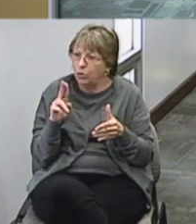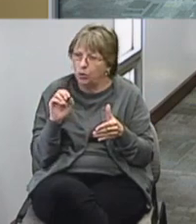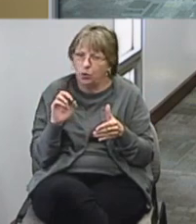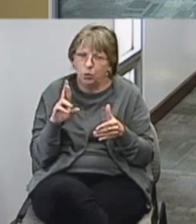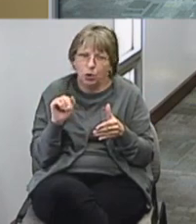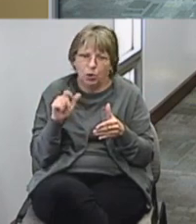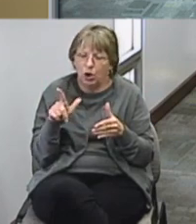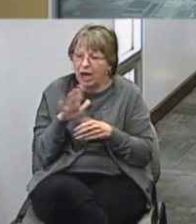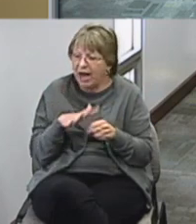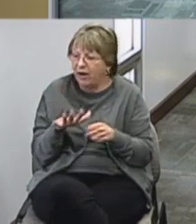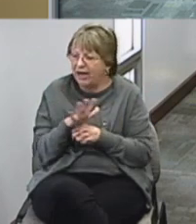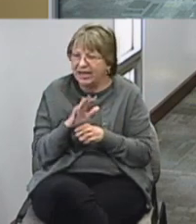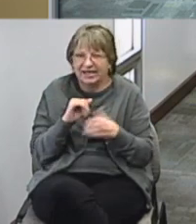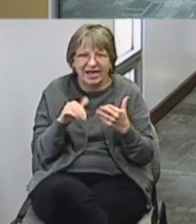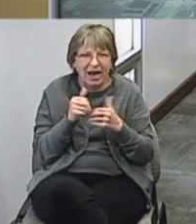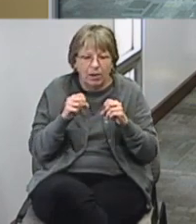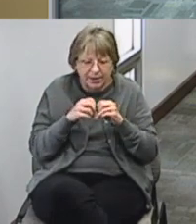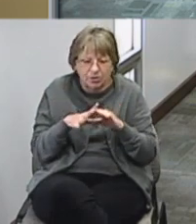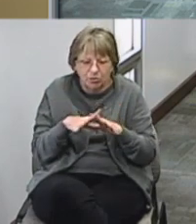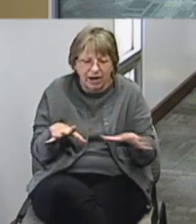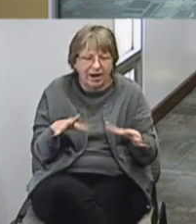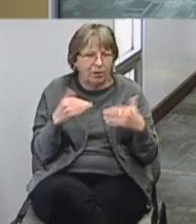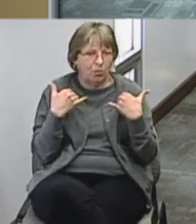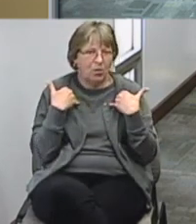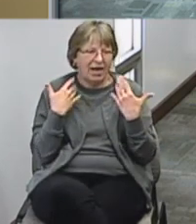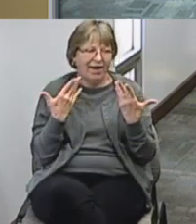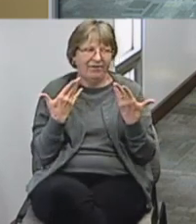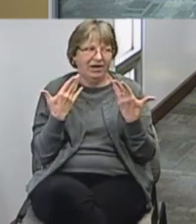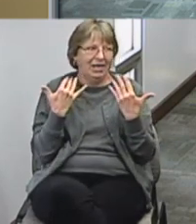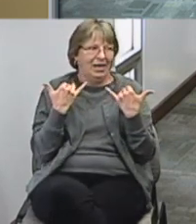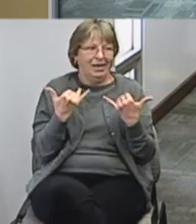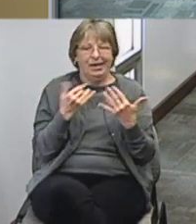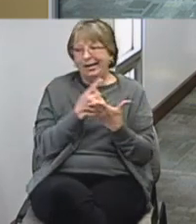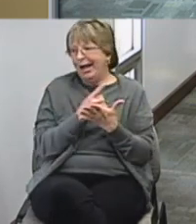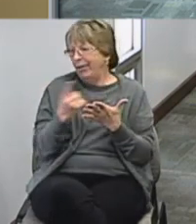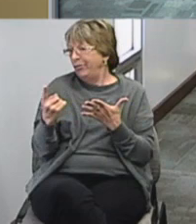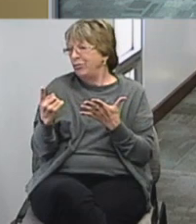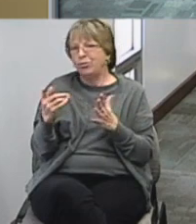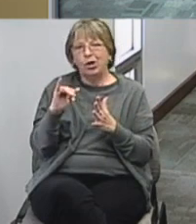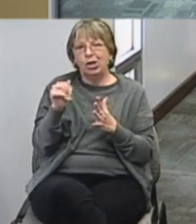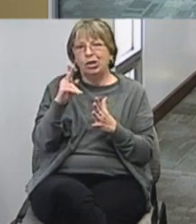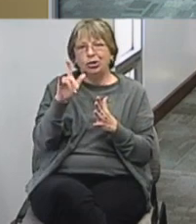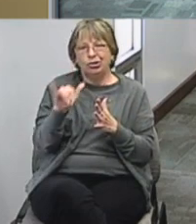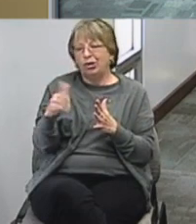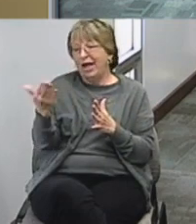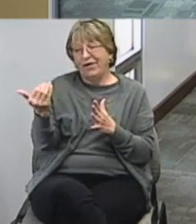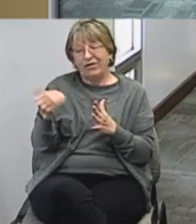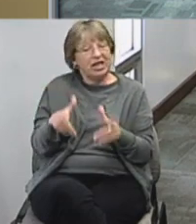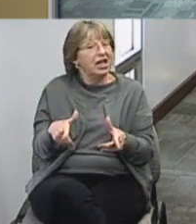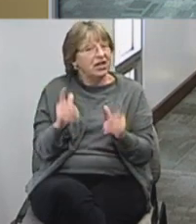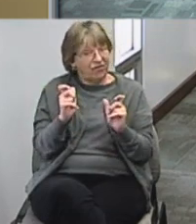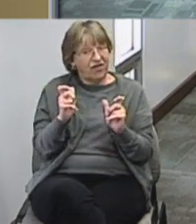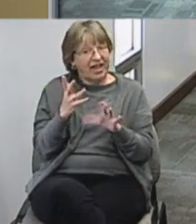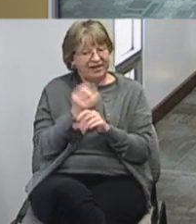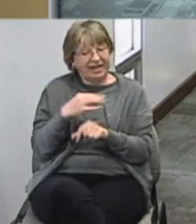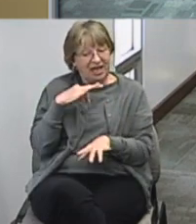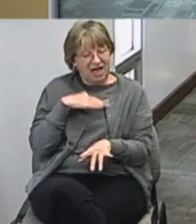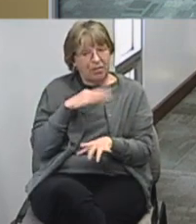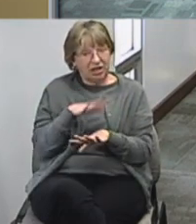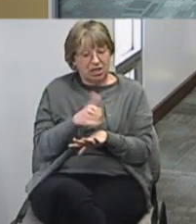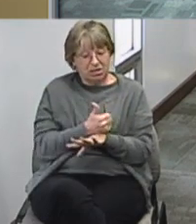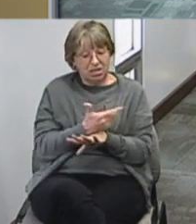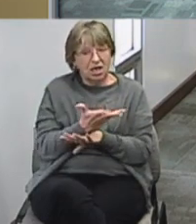And, we've got between now and July 15th. So, it's a quick turnaround to get an application put together